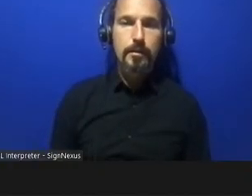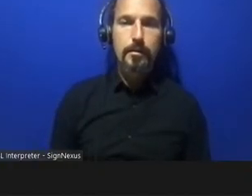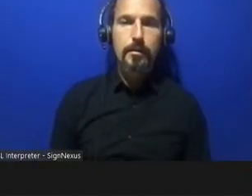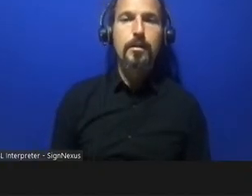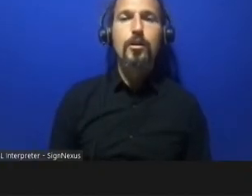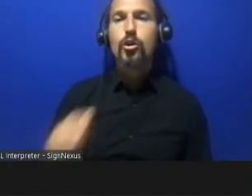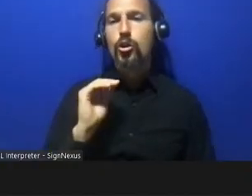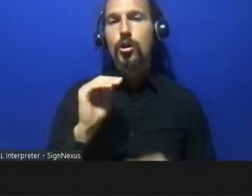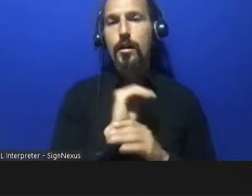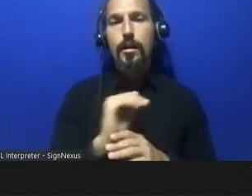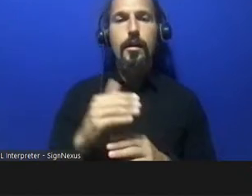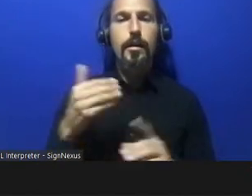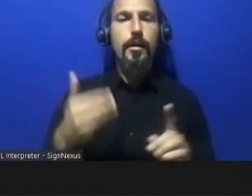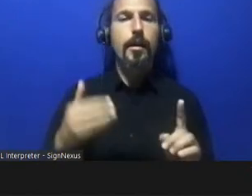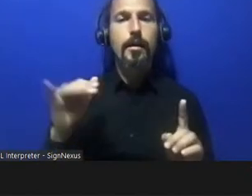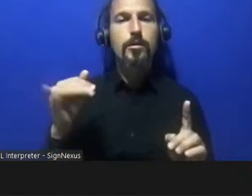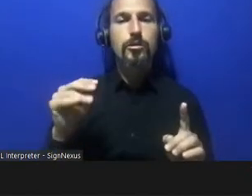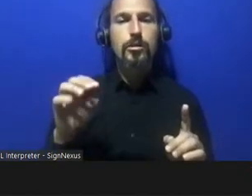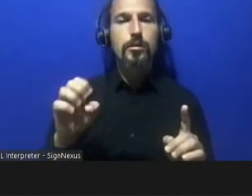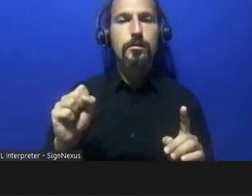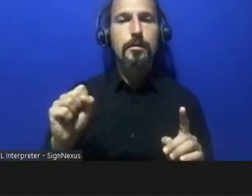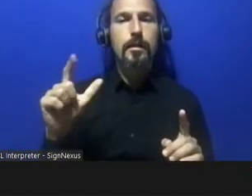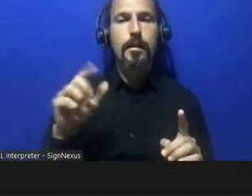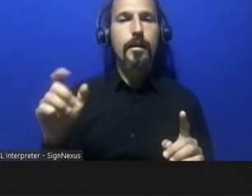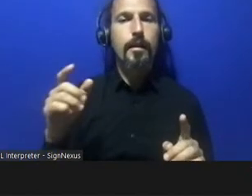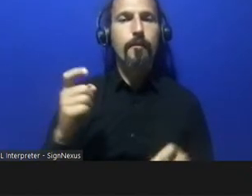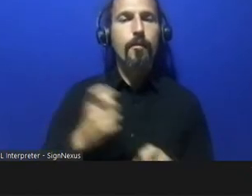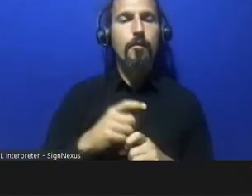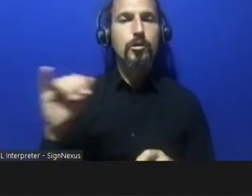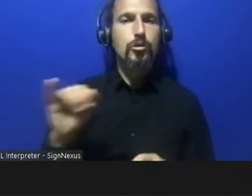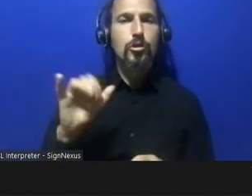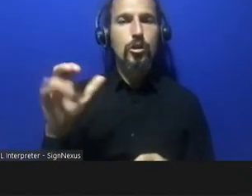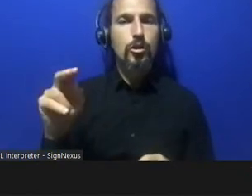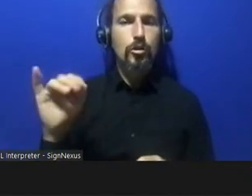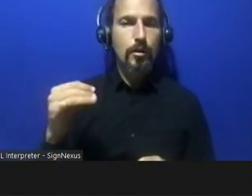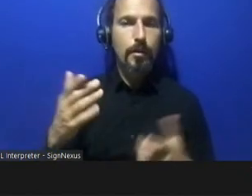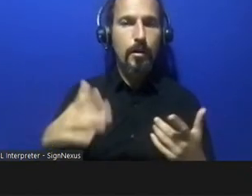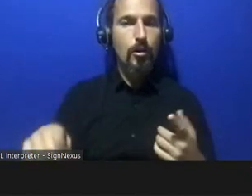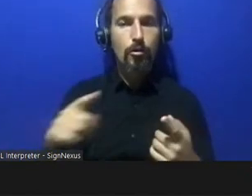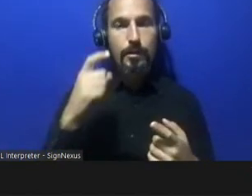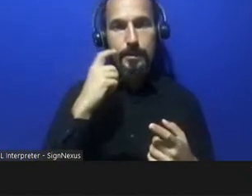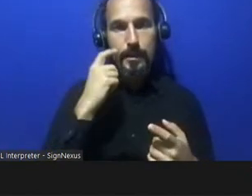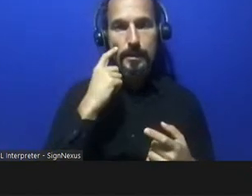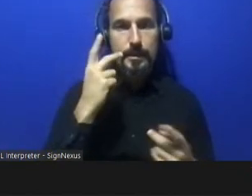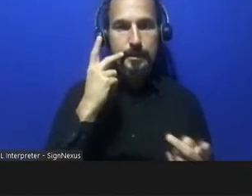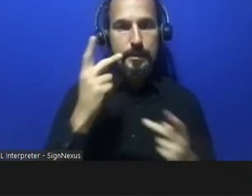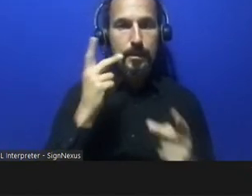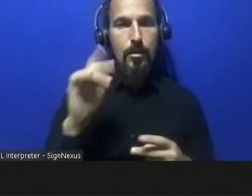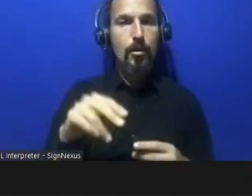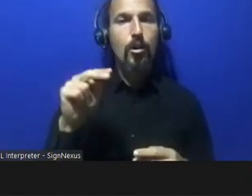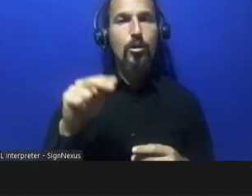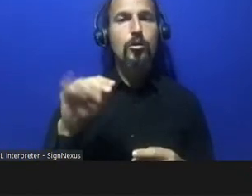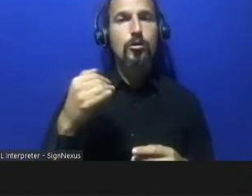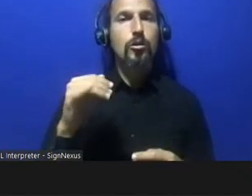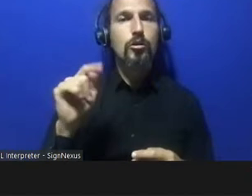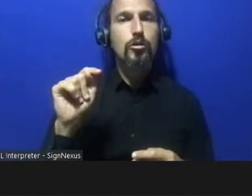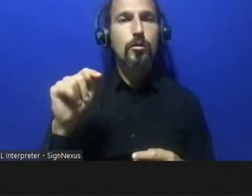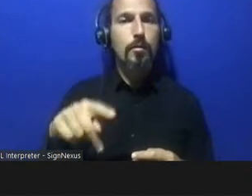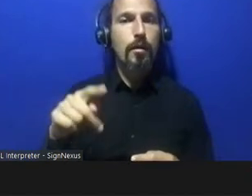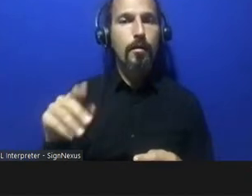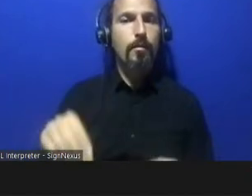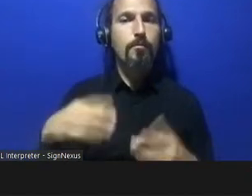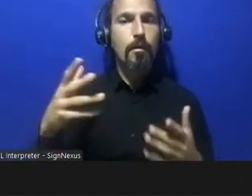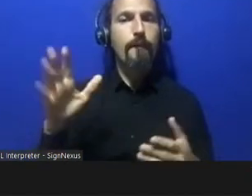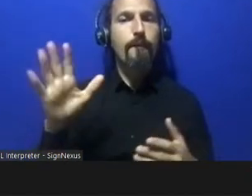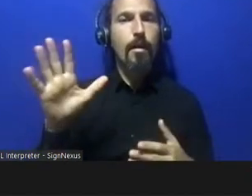good evening jimmy lee i'm the resident of jersey city new jersey you may you may have recently seen that the new jersey turnpike proposes a 5